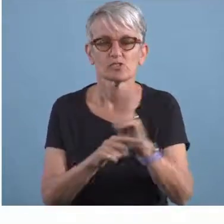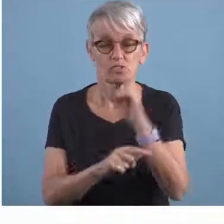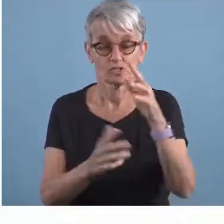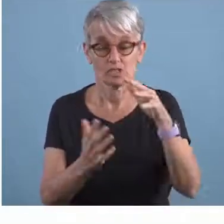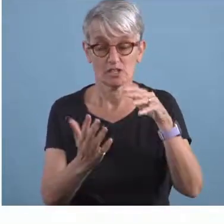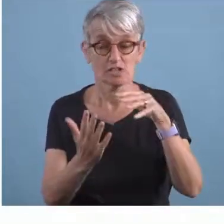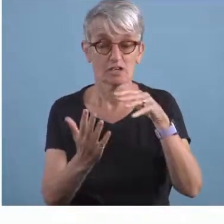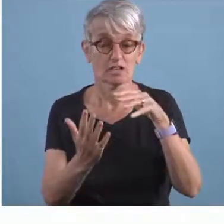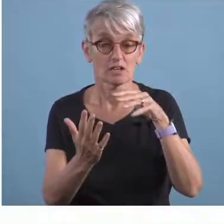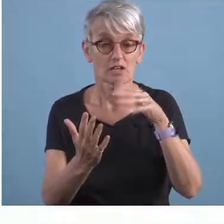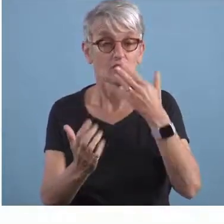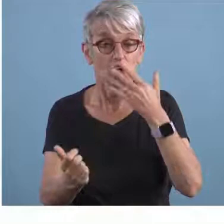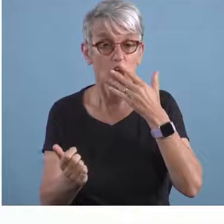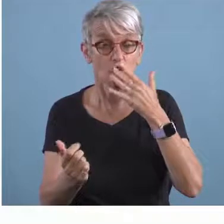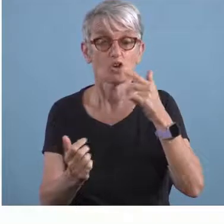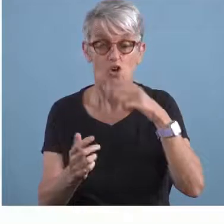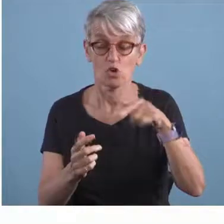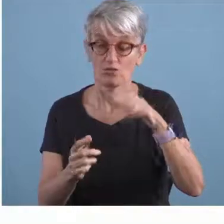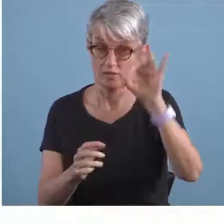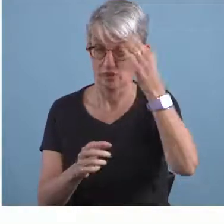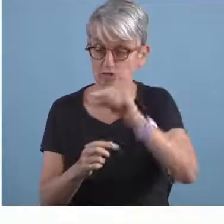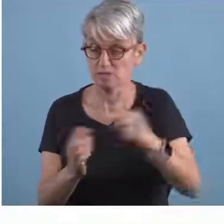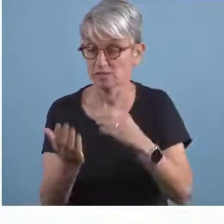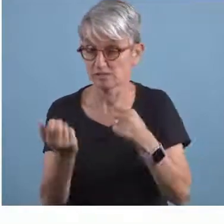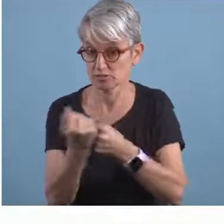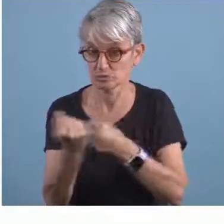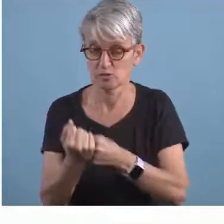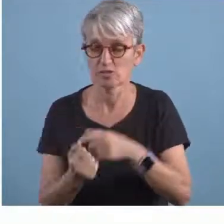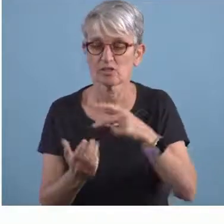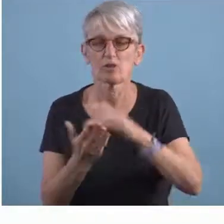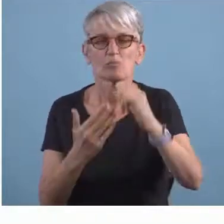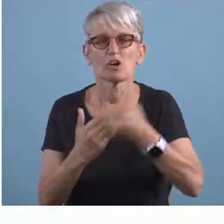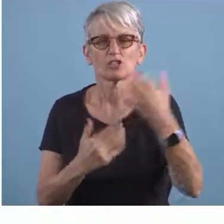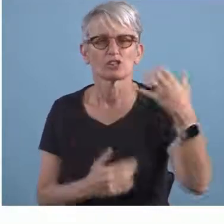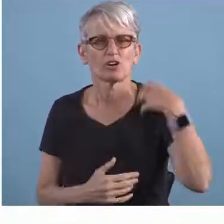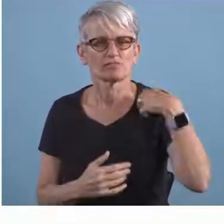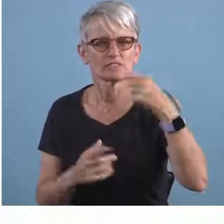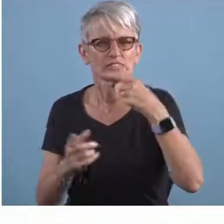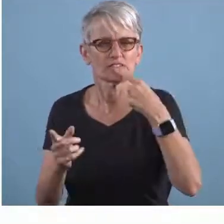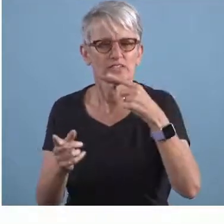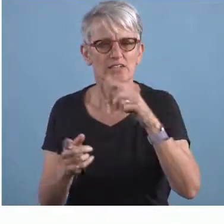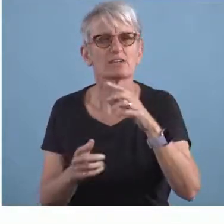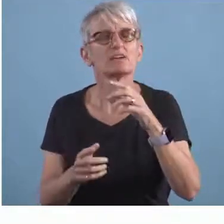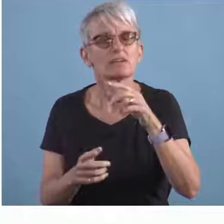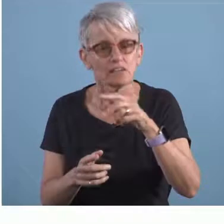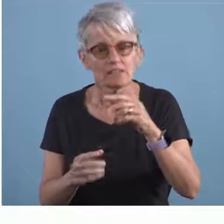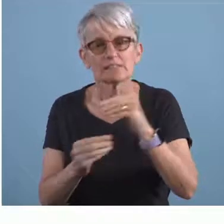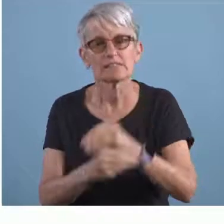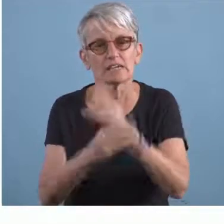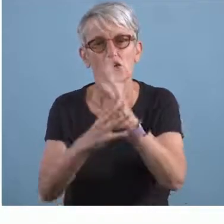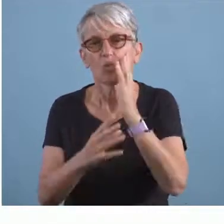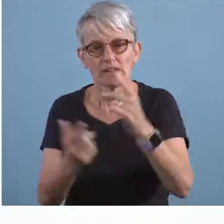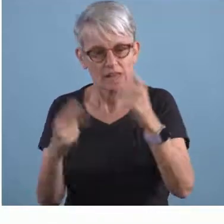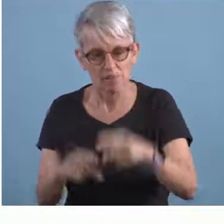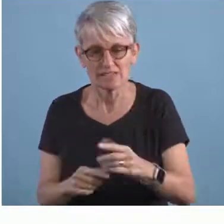our federal government. Our project officer said to us, "Telepractice is going to happen even if the